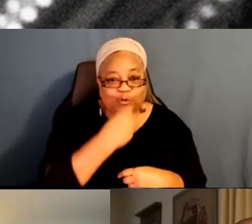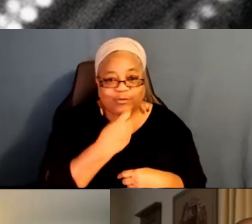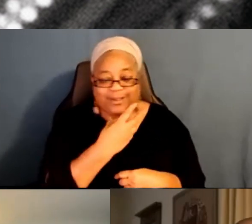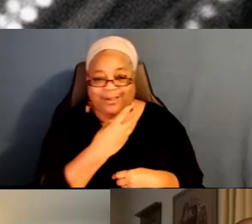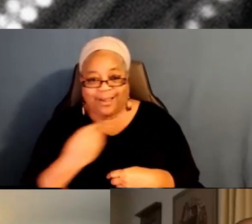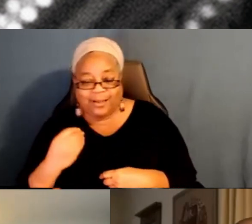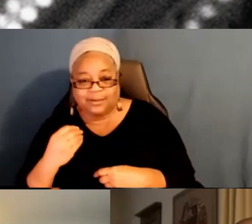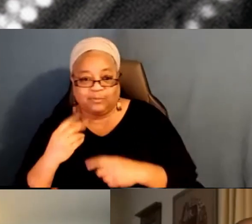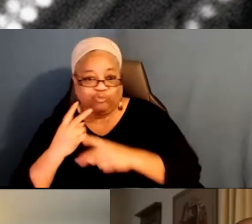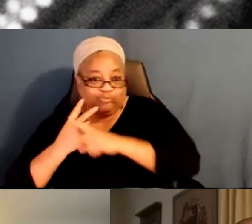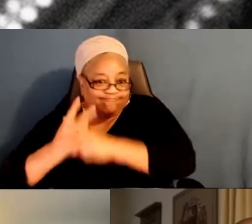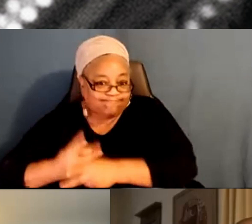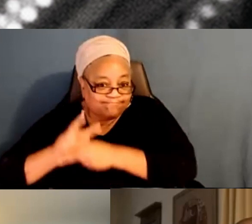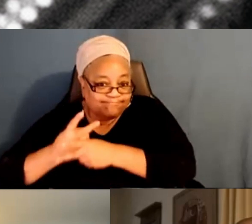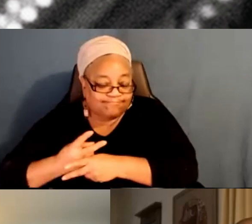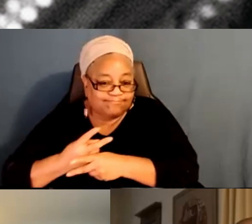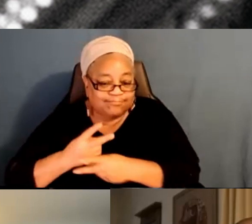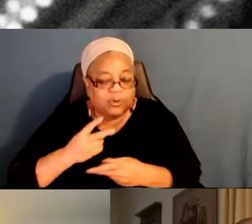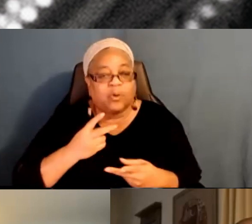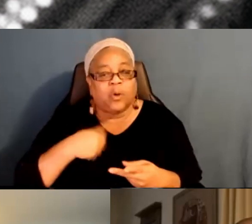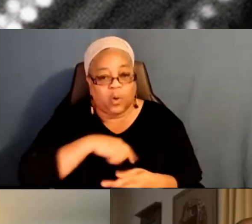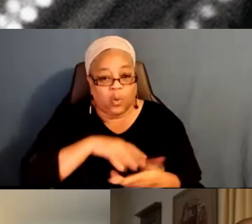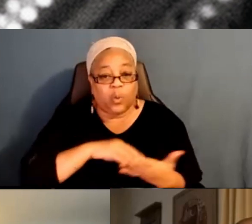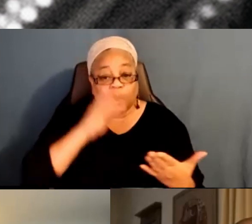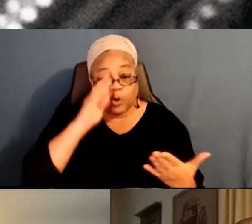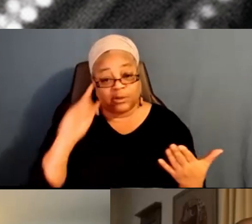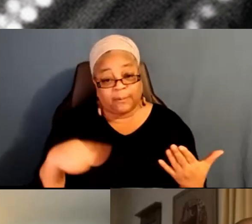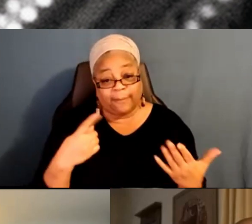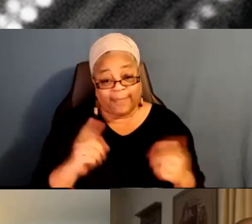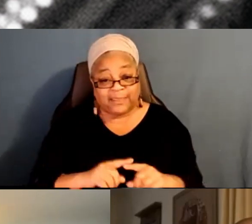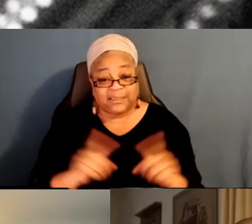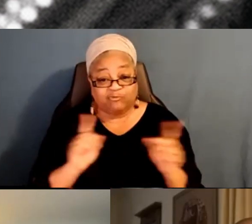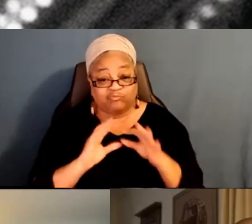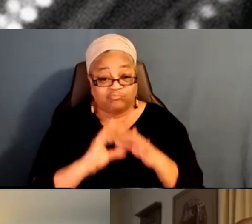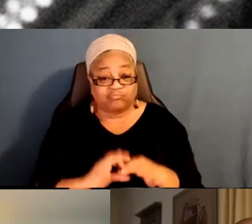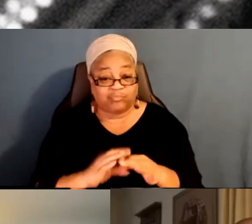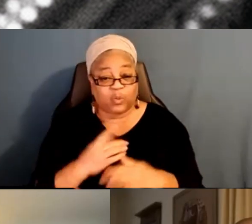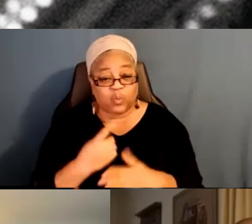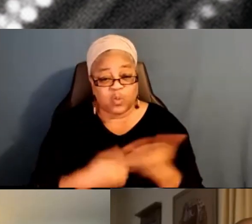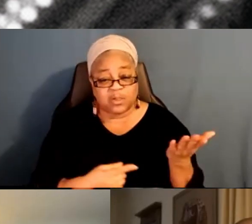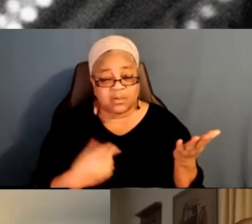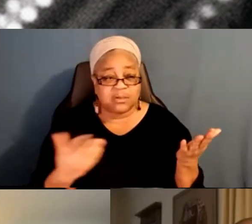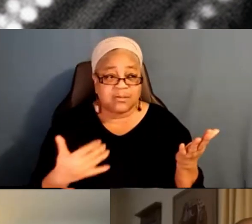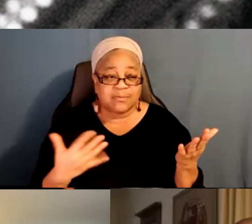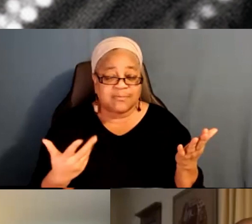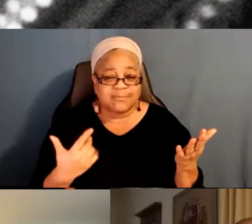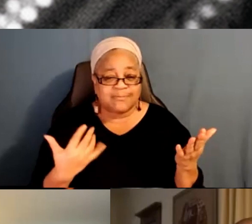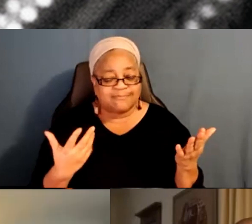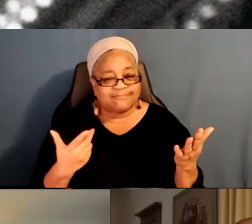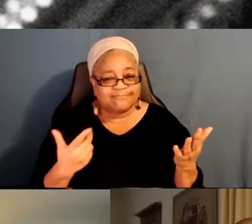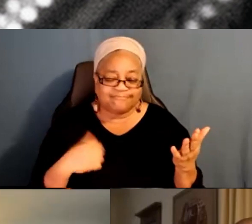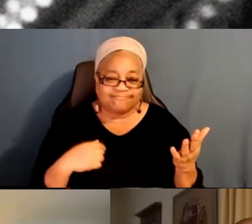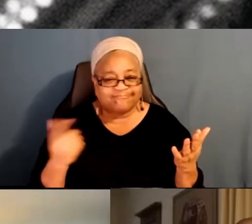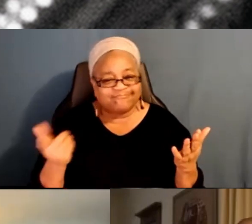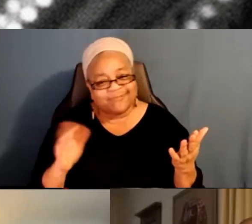we're learning something different about what I kind of left